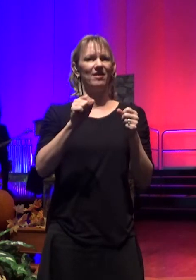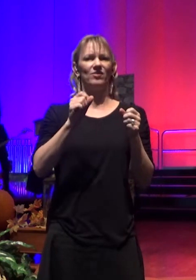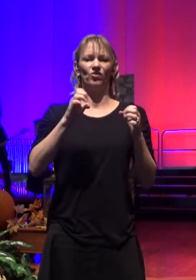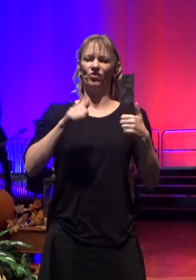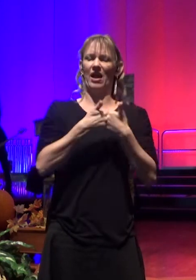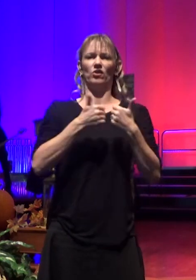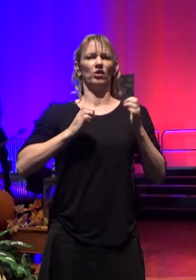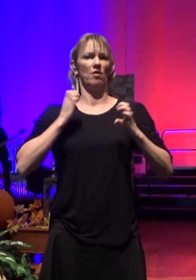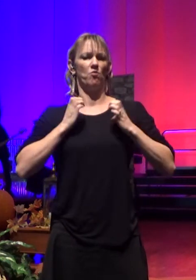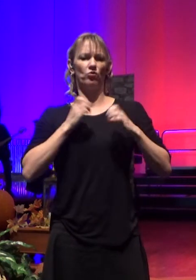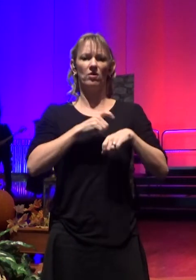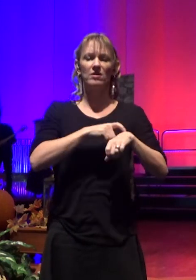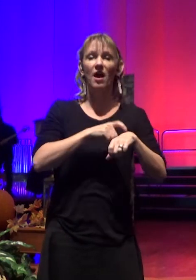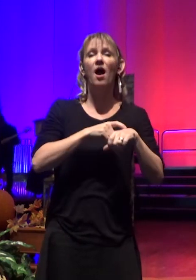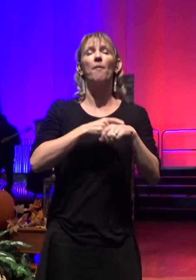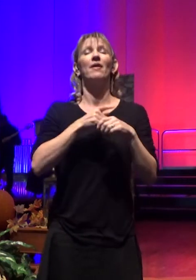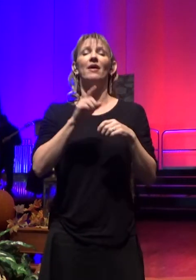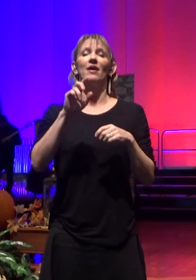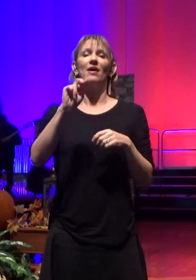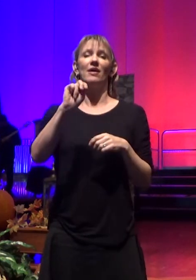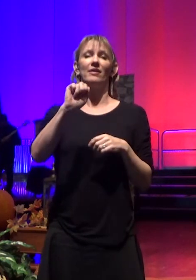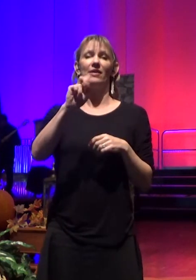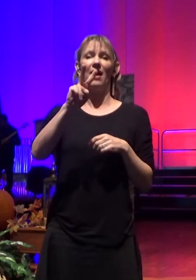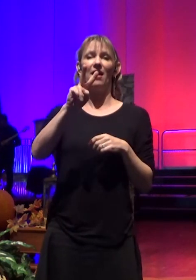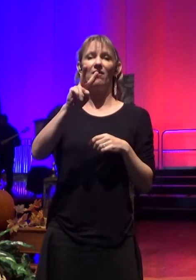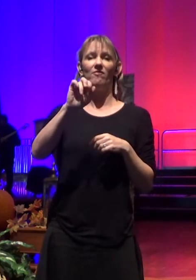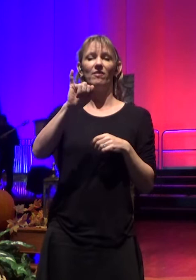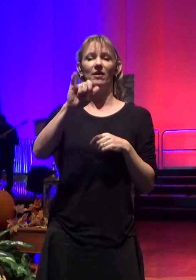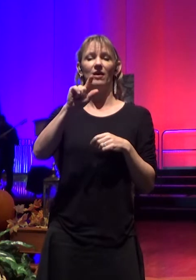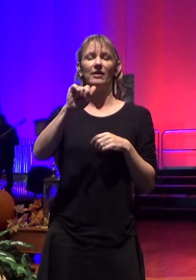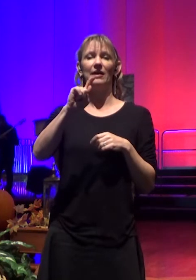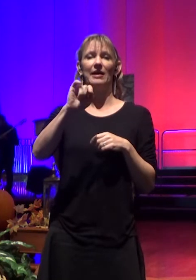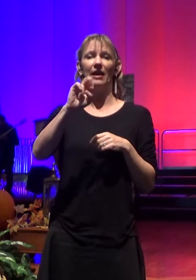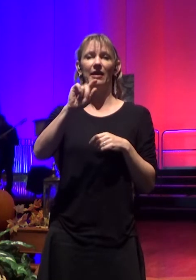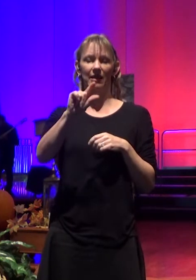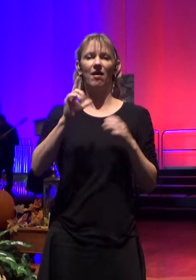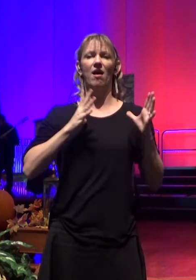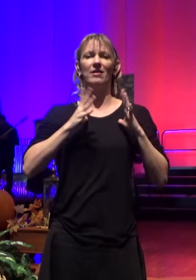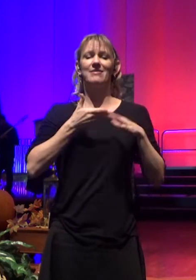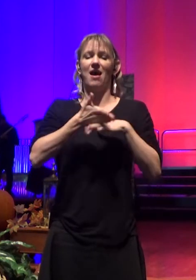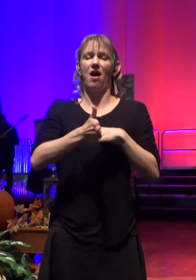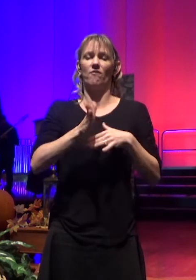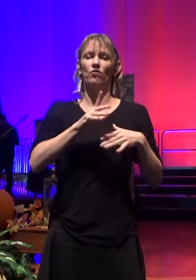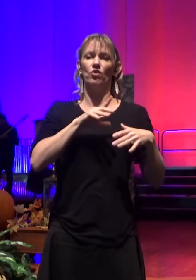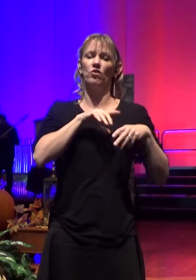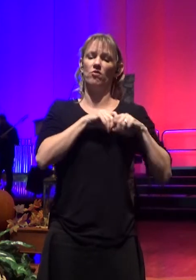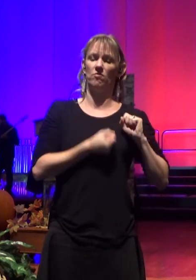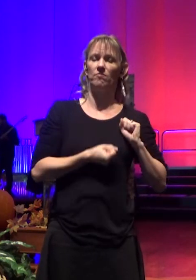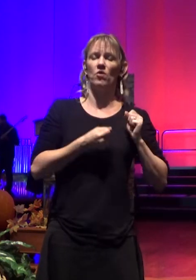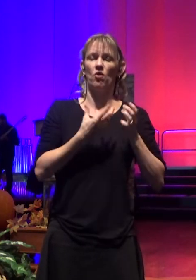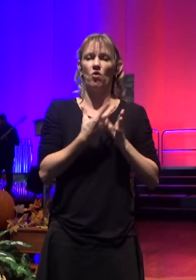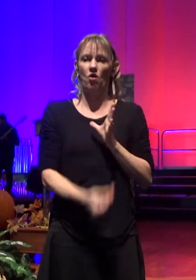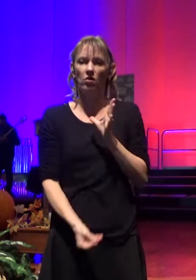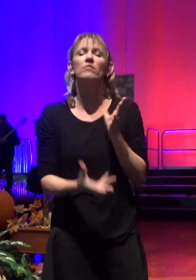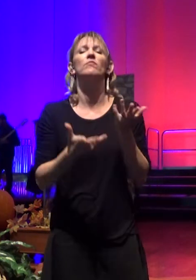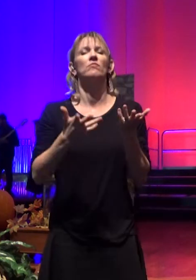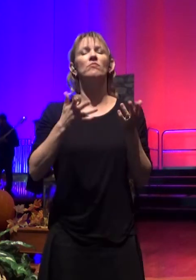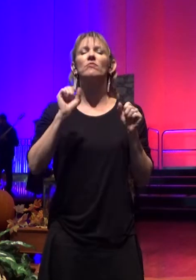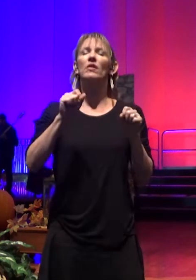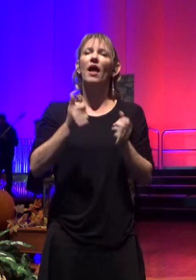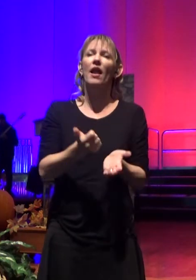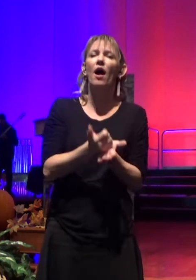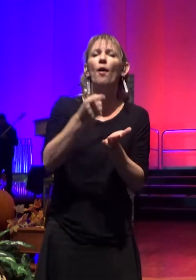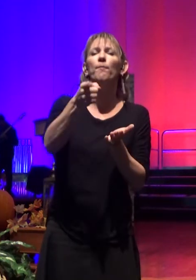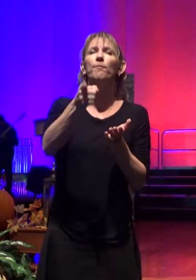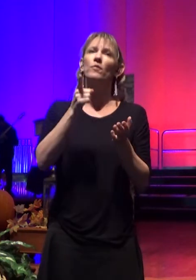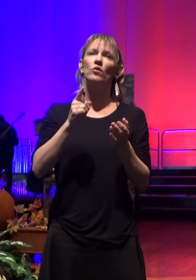a significant loss. Navigating the Holidays After Loss is a workshop that offers grief support and help with creating new traditions and